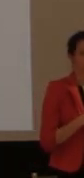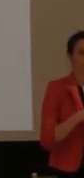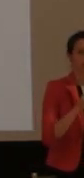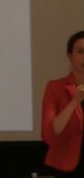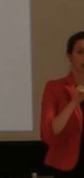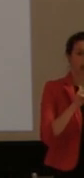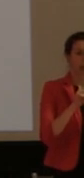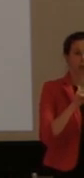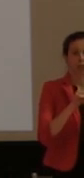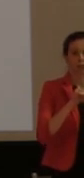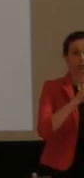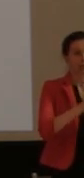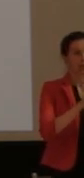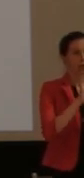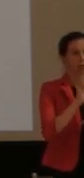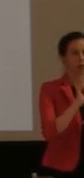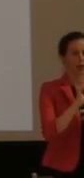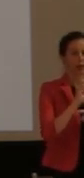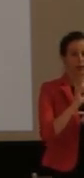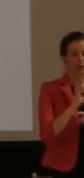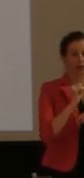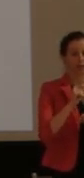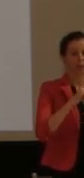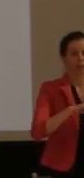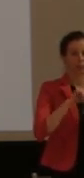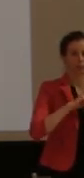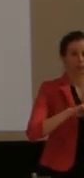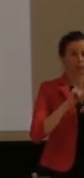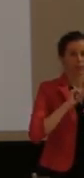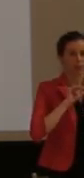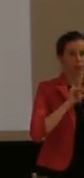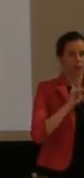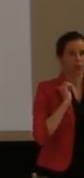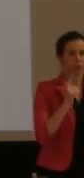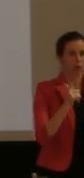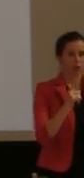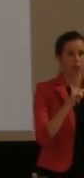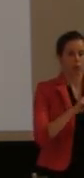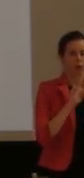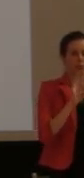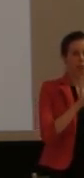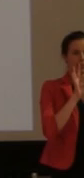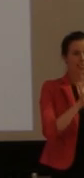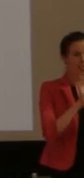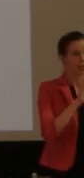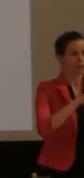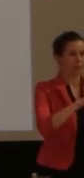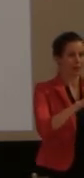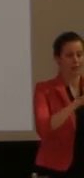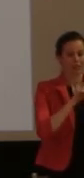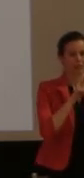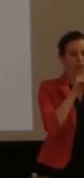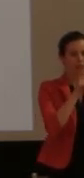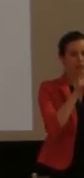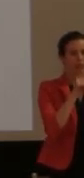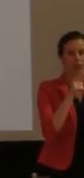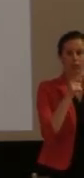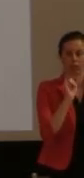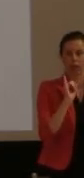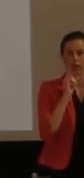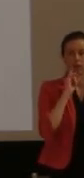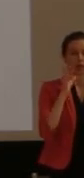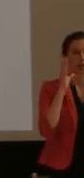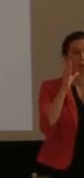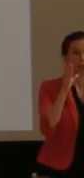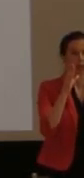Continuing to make the case, let me come back up to the 30,000 foot level and remind us all what precision medicine is. It aims to take us into an era where